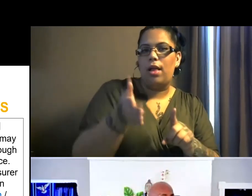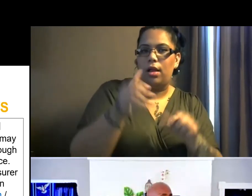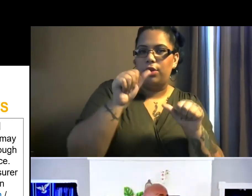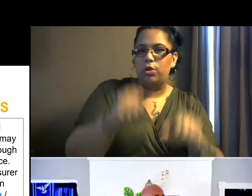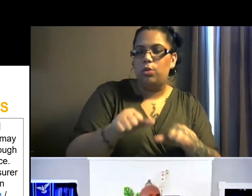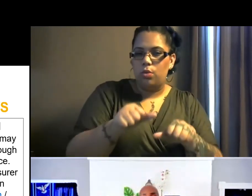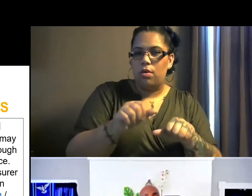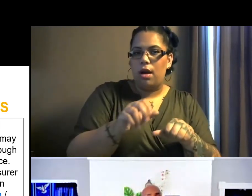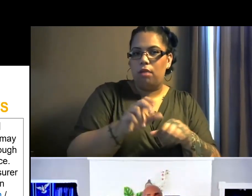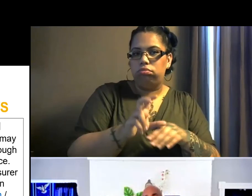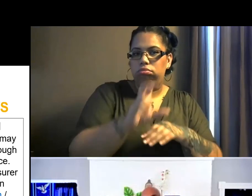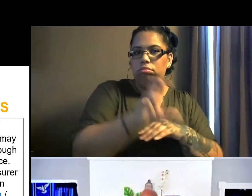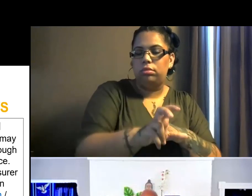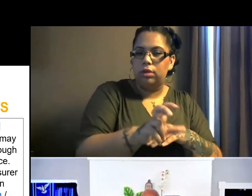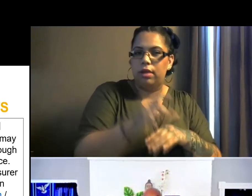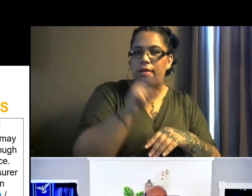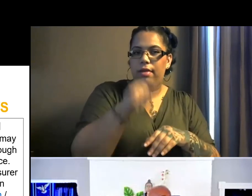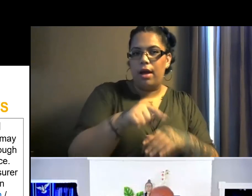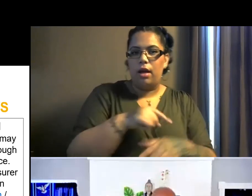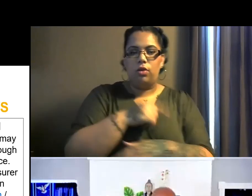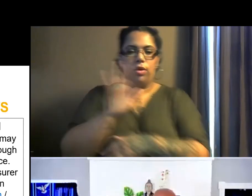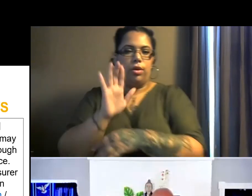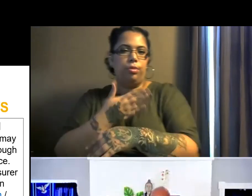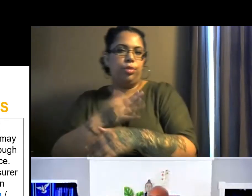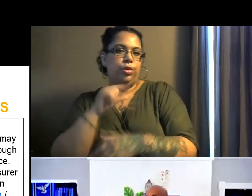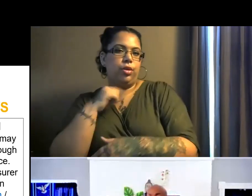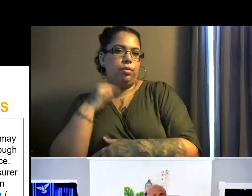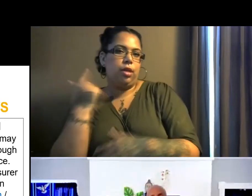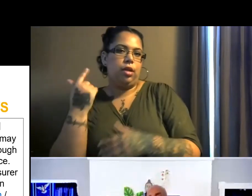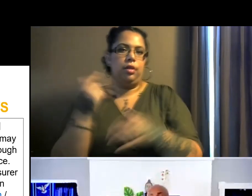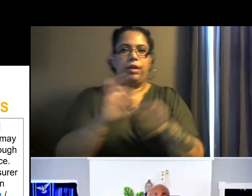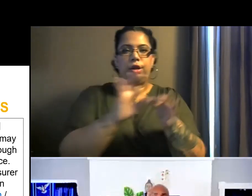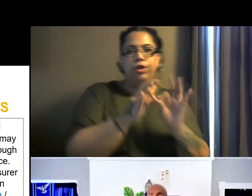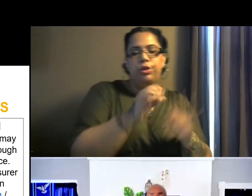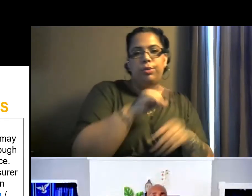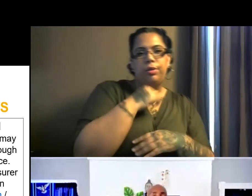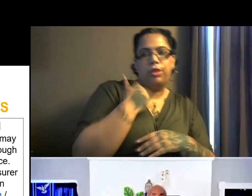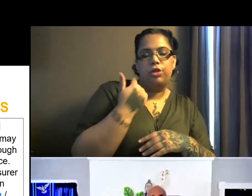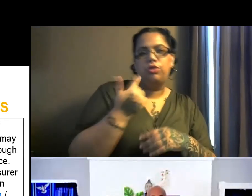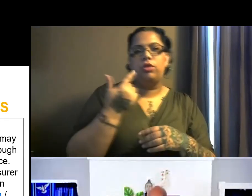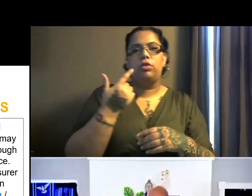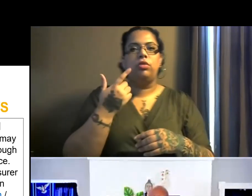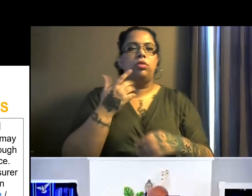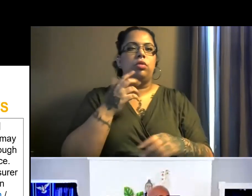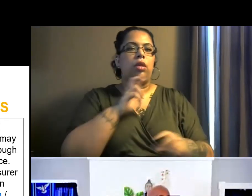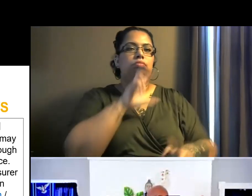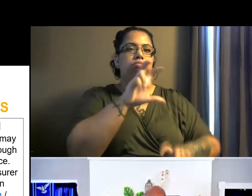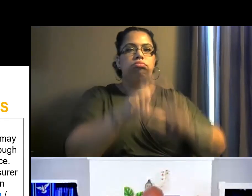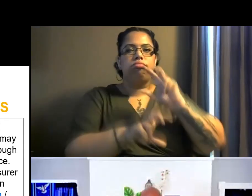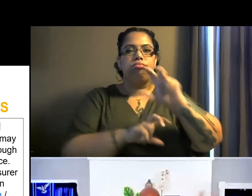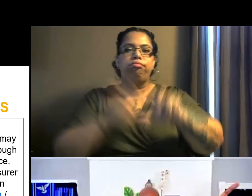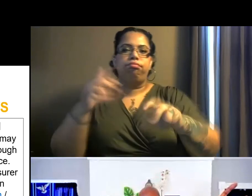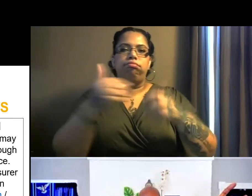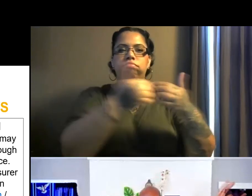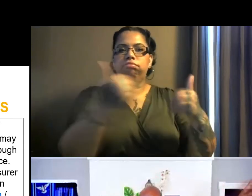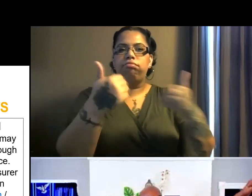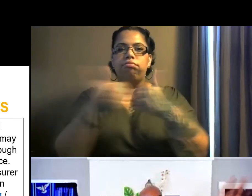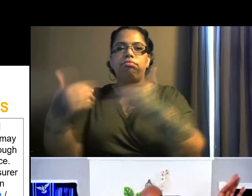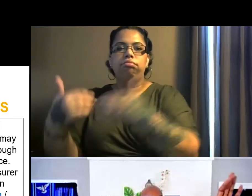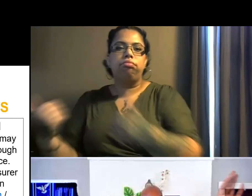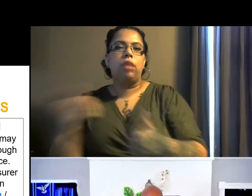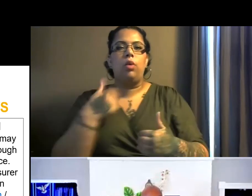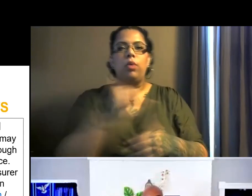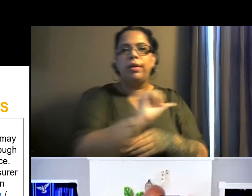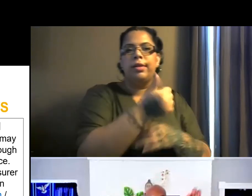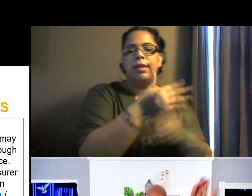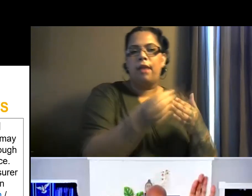that. You can tithe into the music ministry, the interpreting ministry. You can tithe into a variety of things and divide. I want $10 to